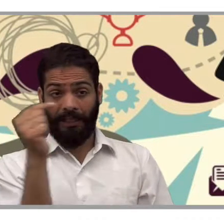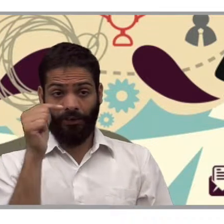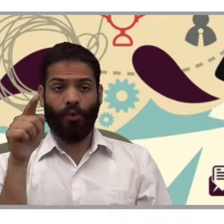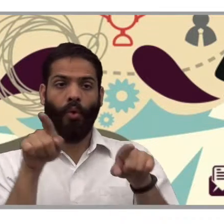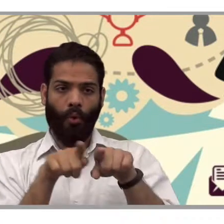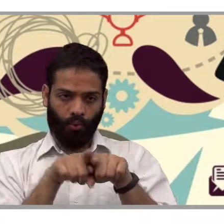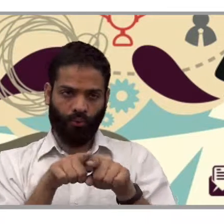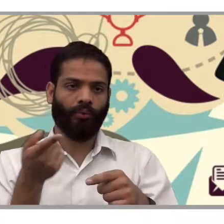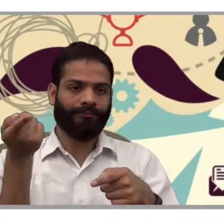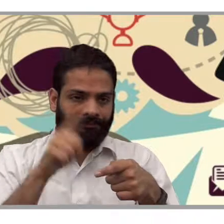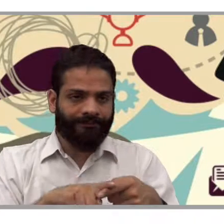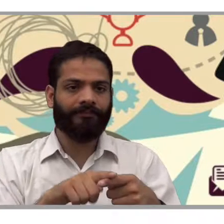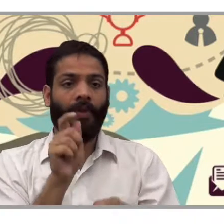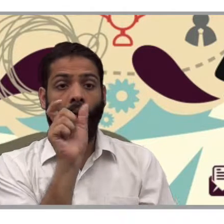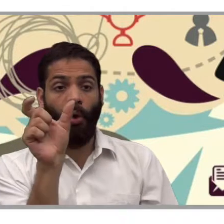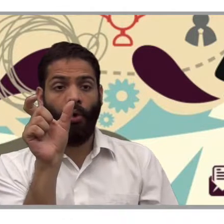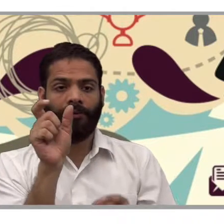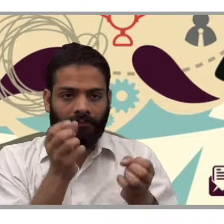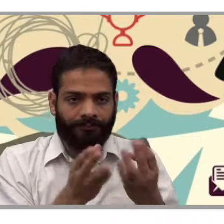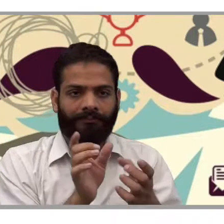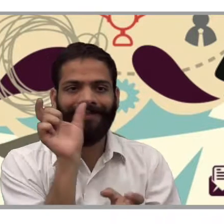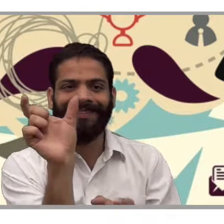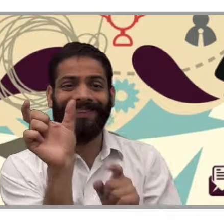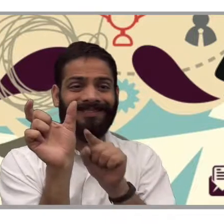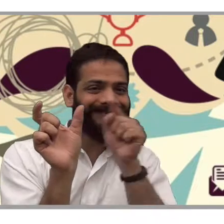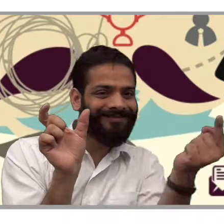before the WH question.